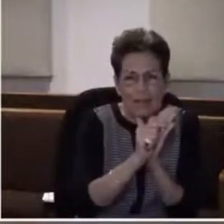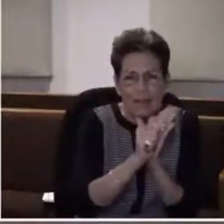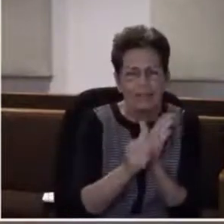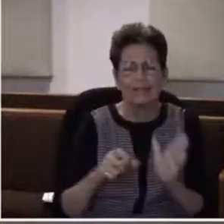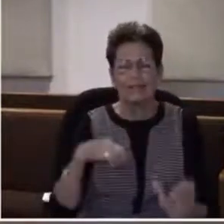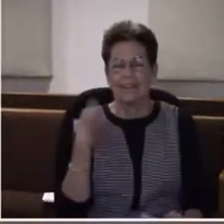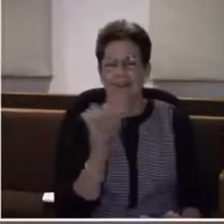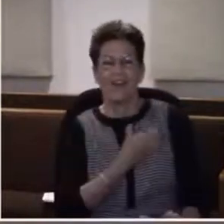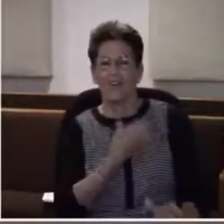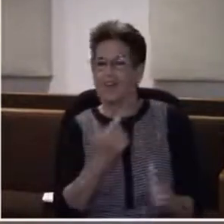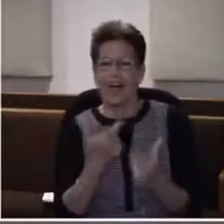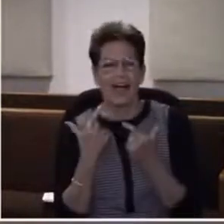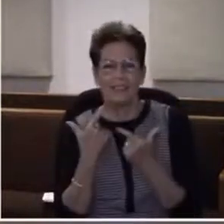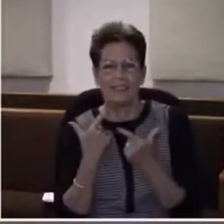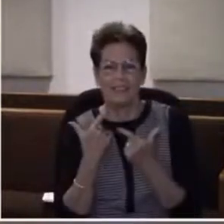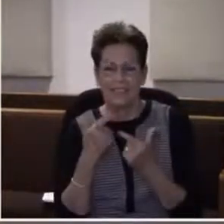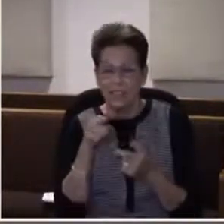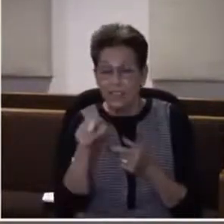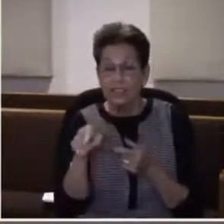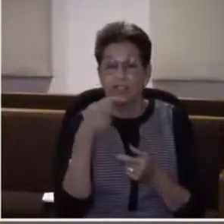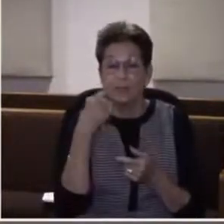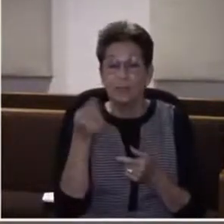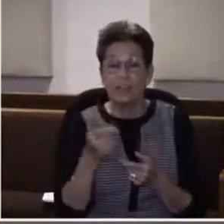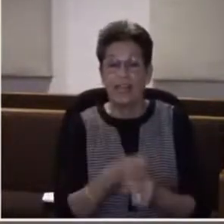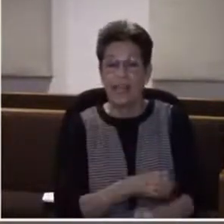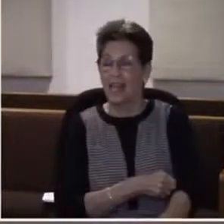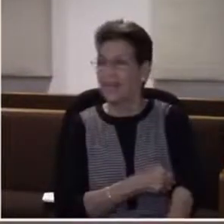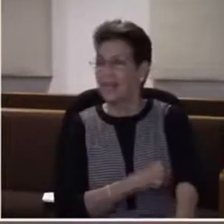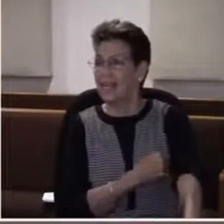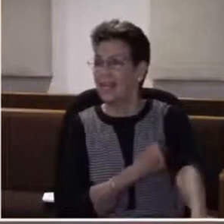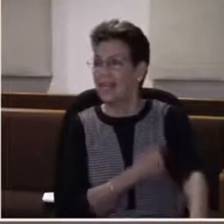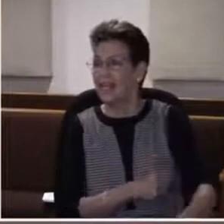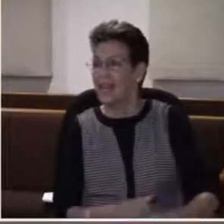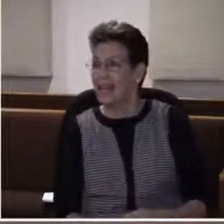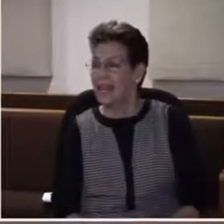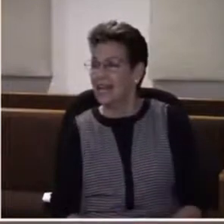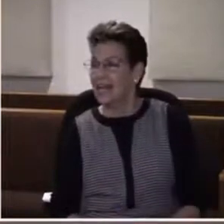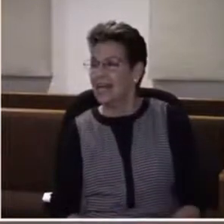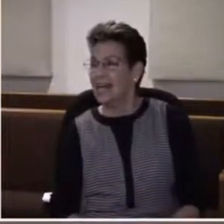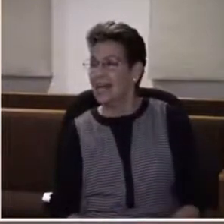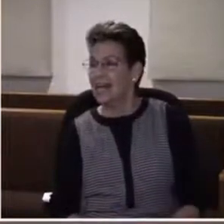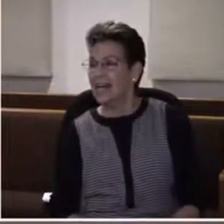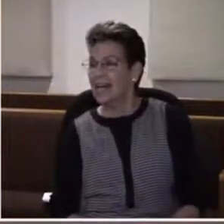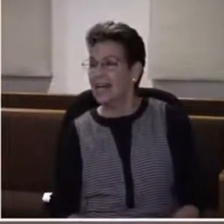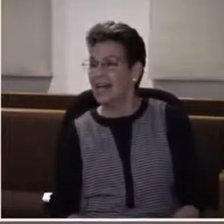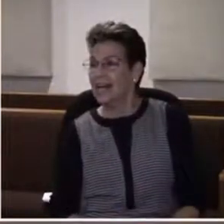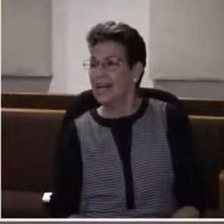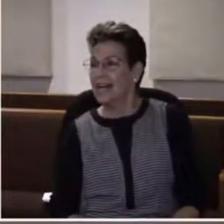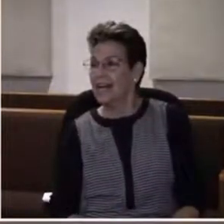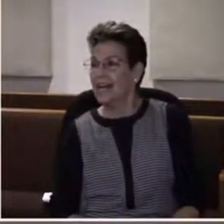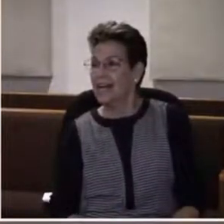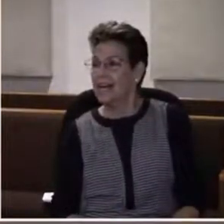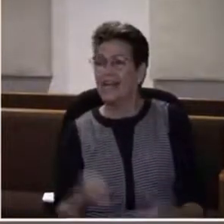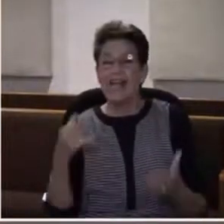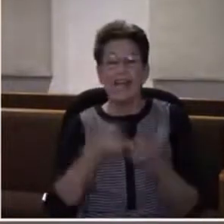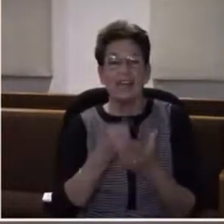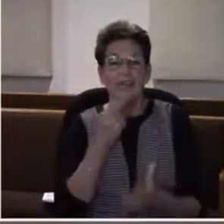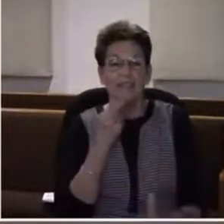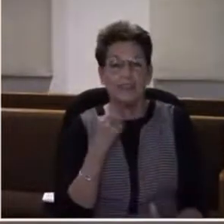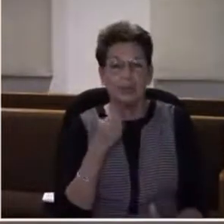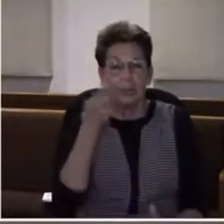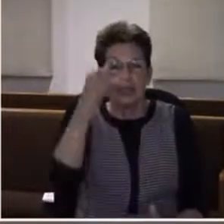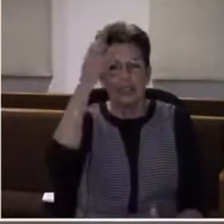She would say, you smell sour, God smelled sweet. I'm going to tell you, it was sweet because God used it to bring me to